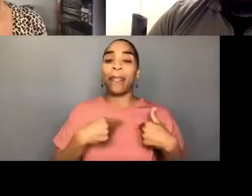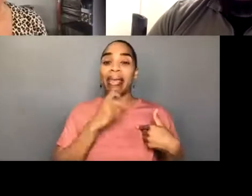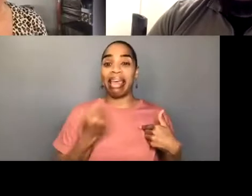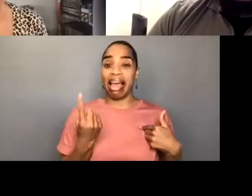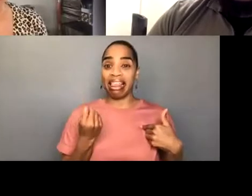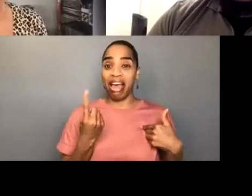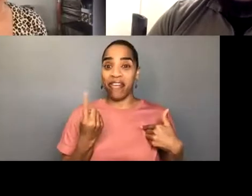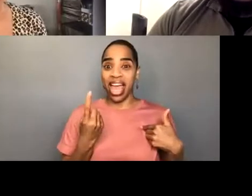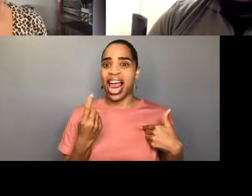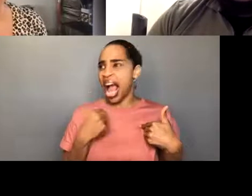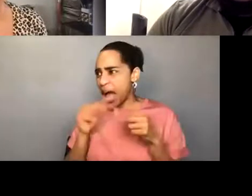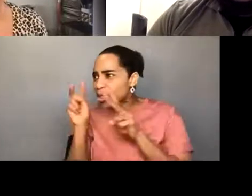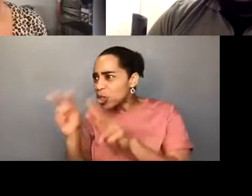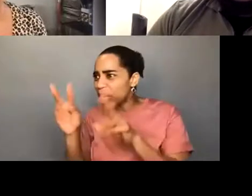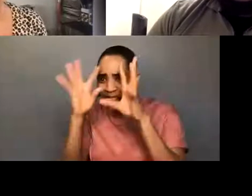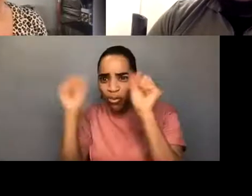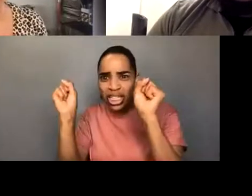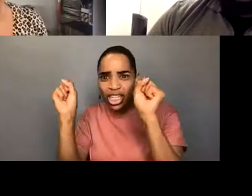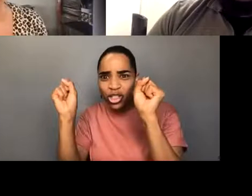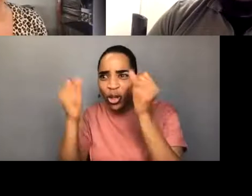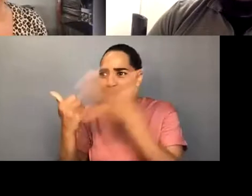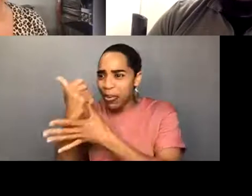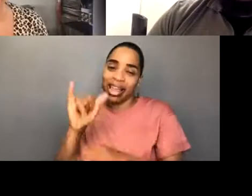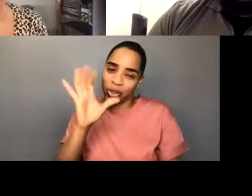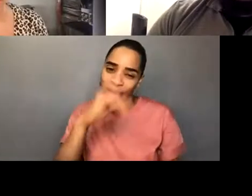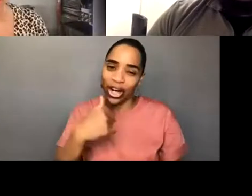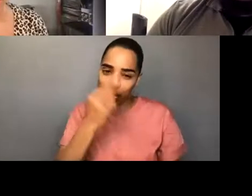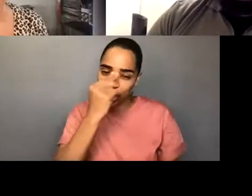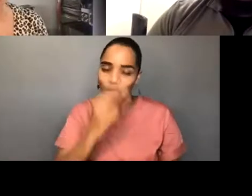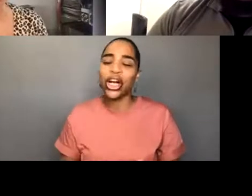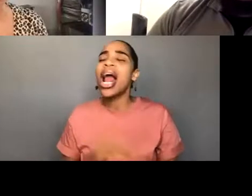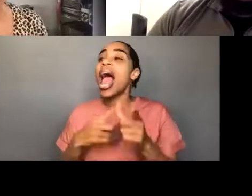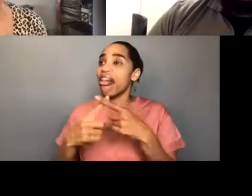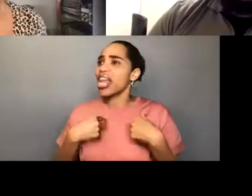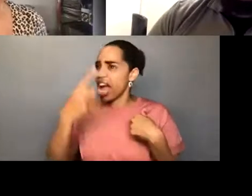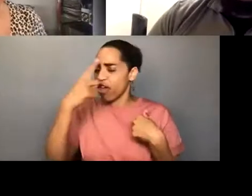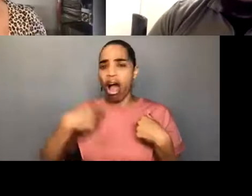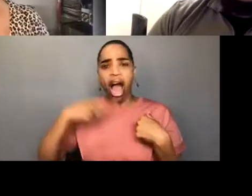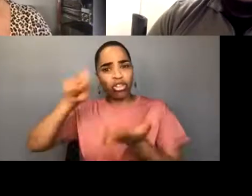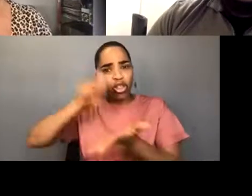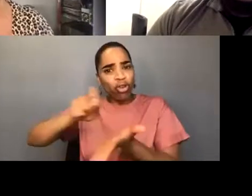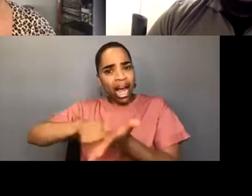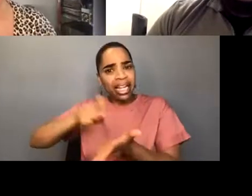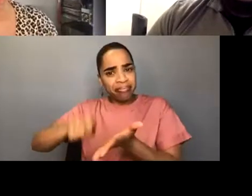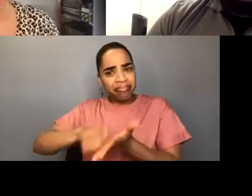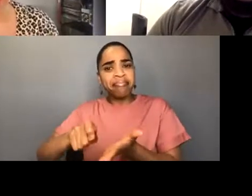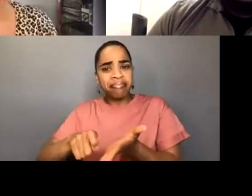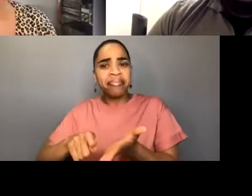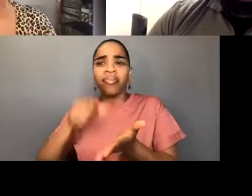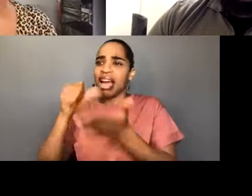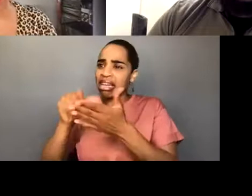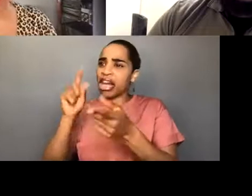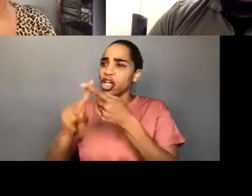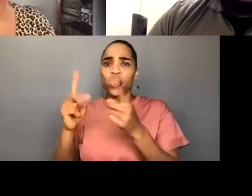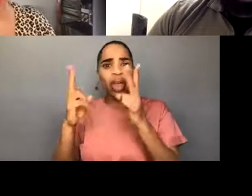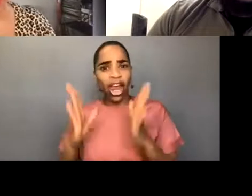was following the primaries, which is already weird, and then felt that I should write a letter to the editor